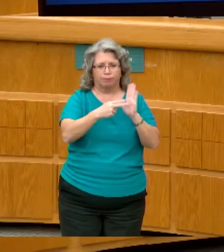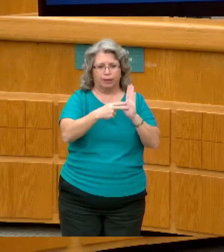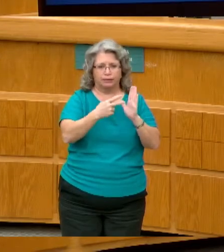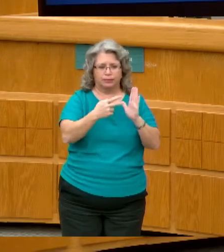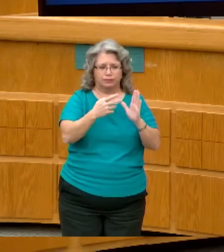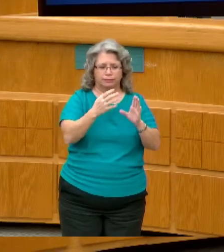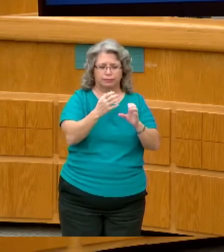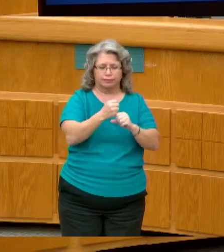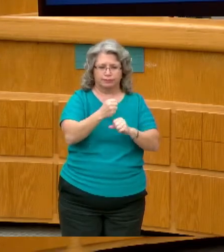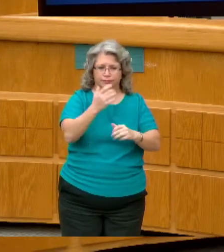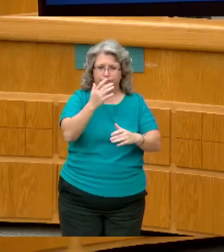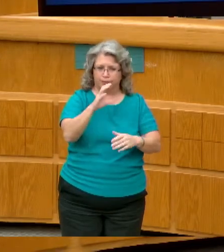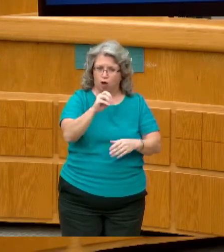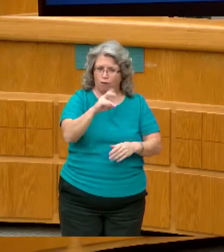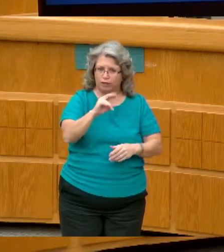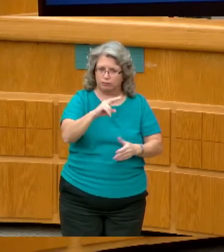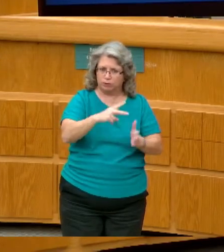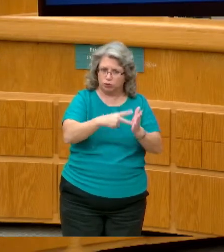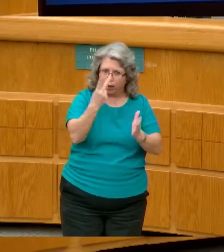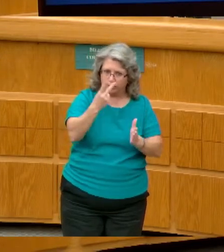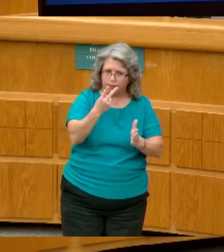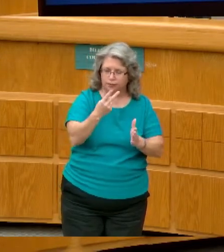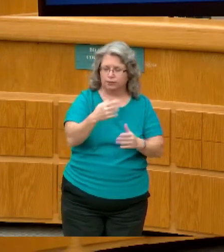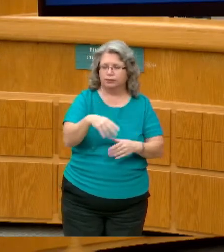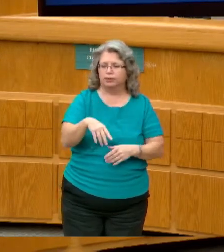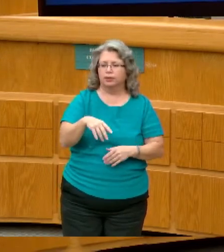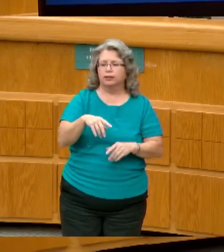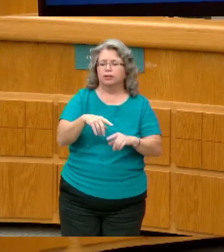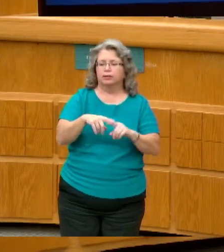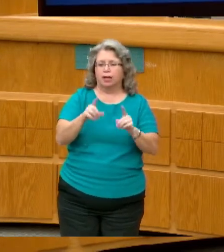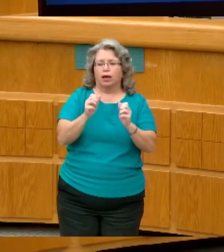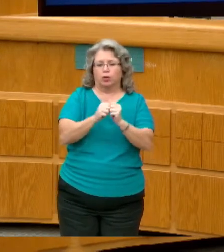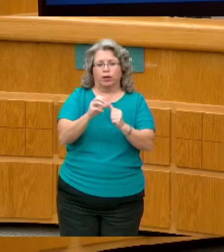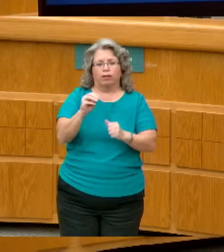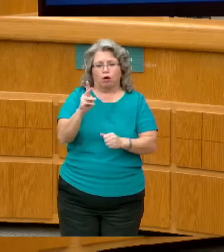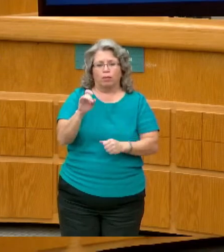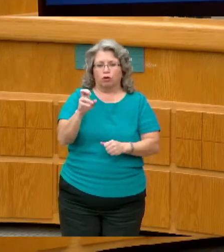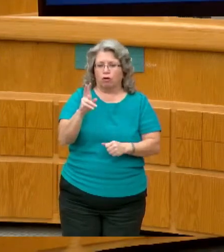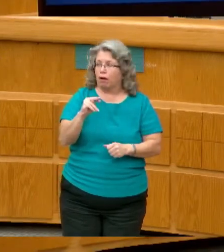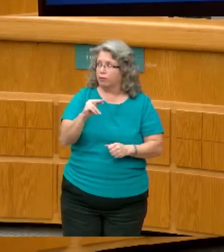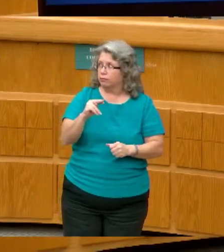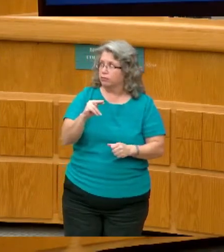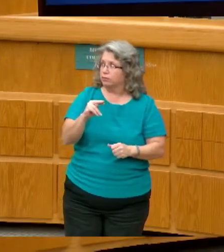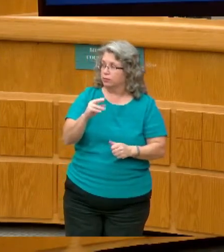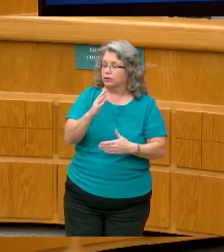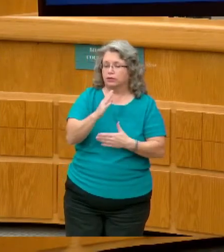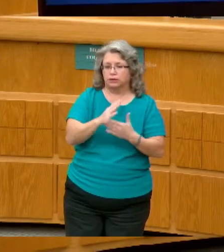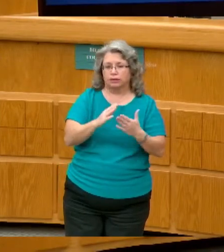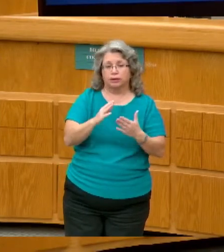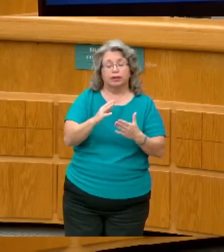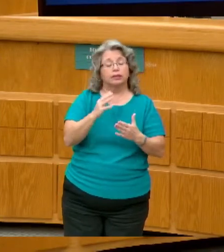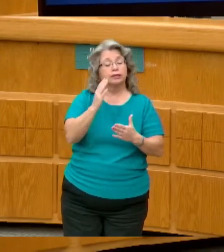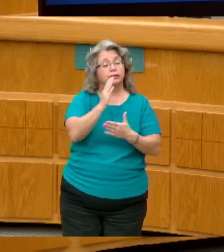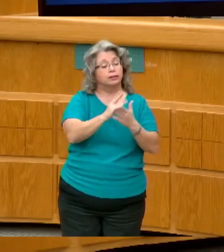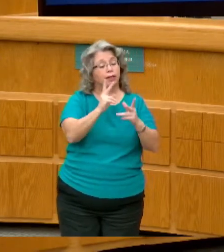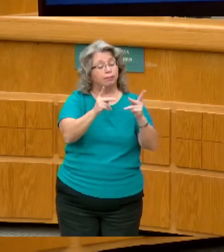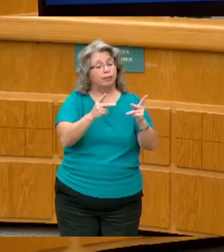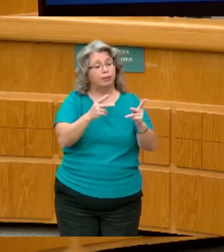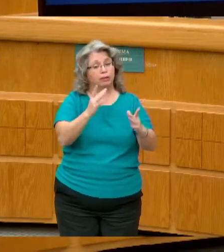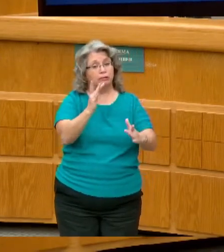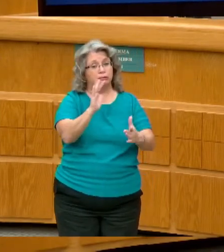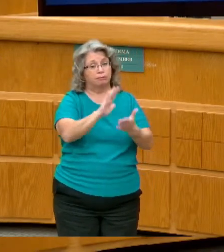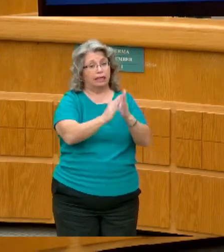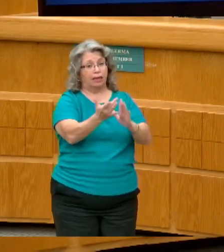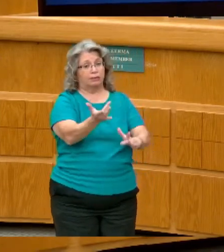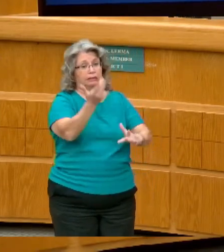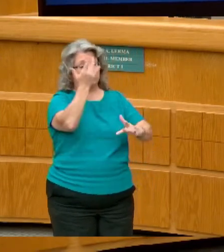Omicron. The other thing that's really interesting is that if people had the Delta variant, Omicron variant was so